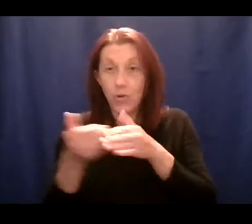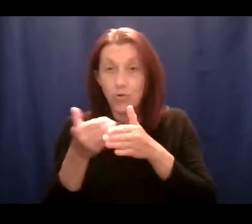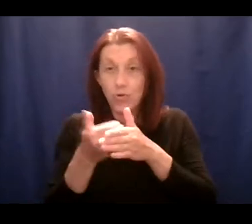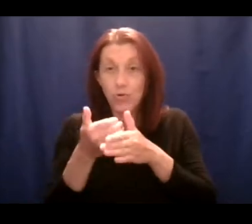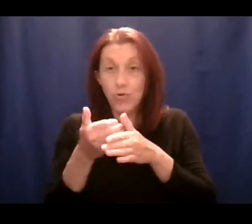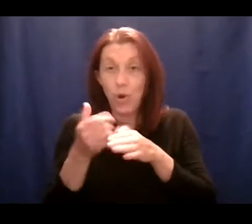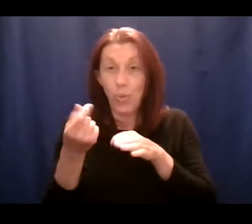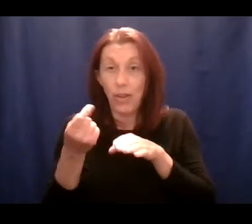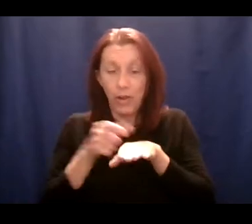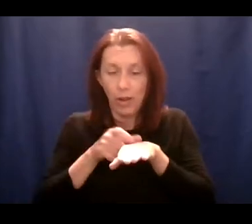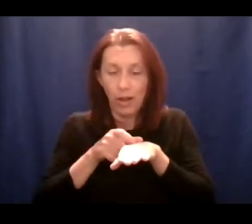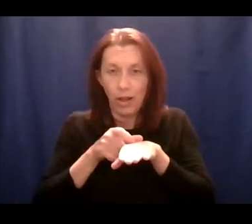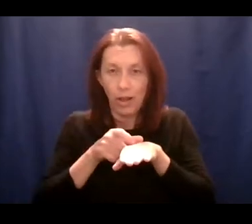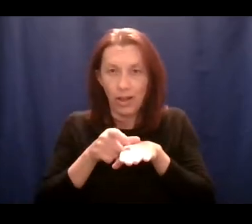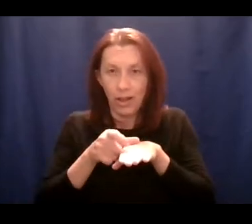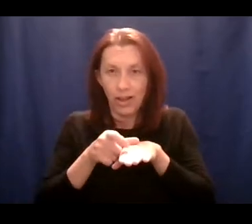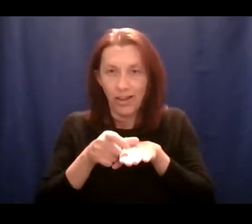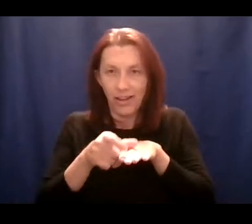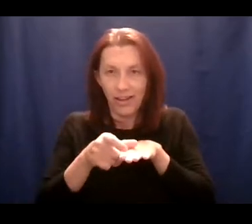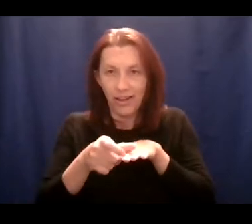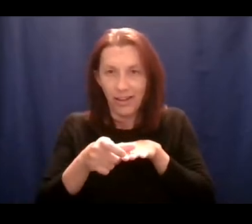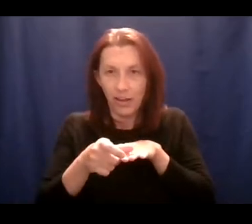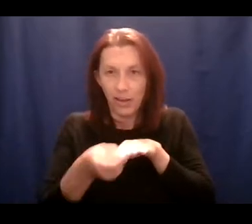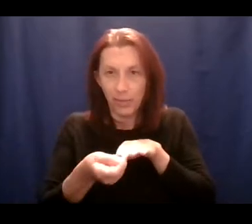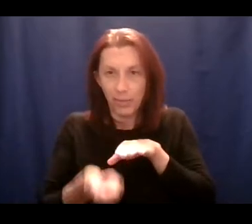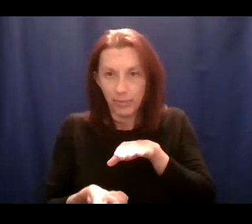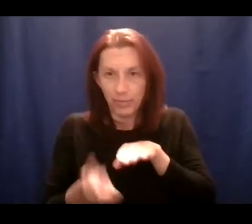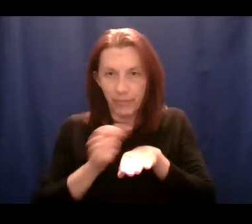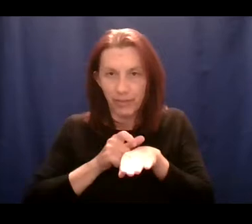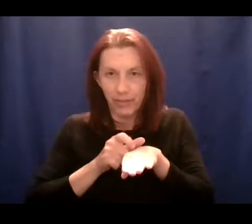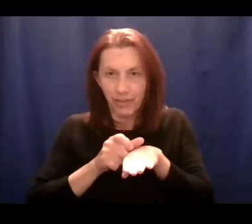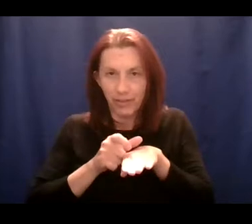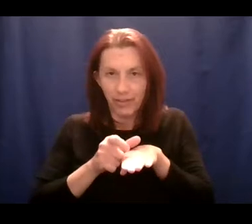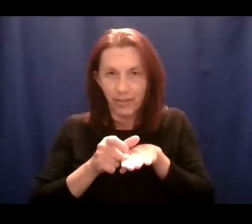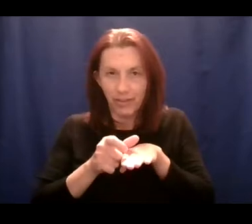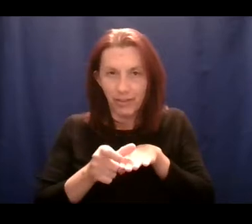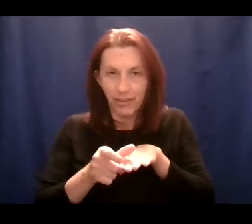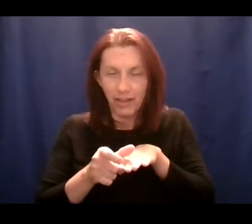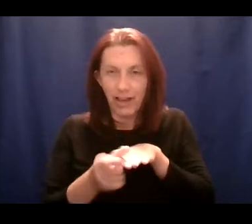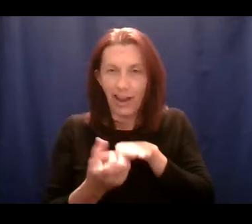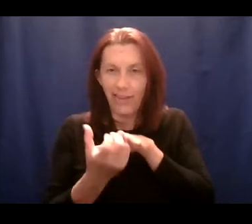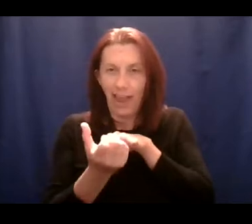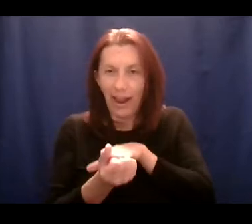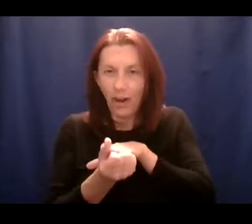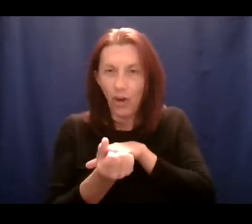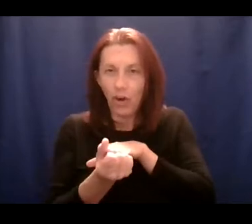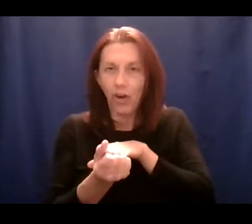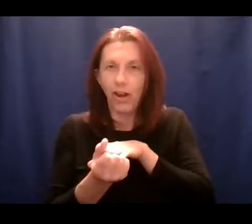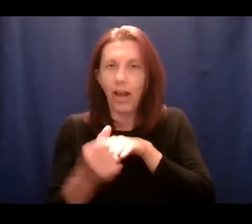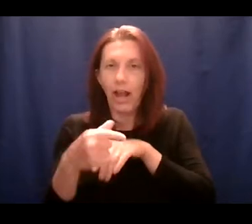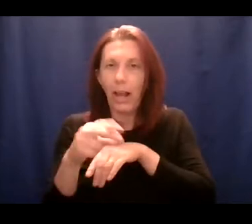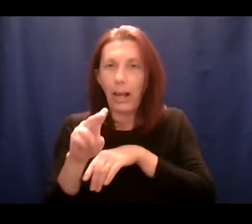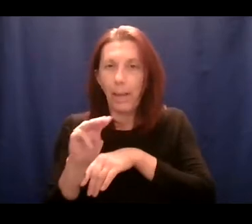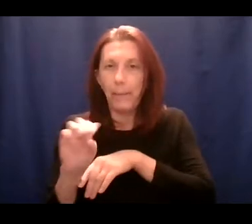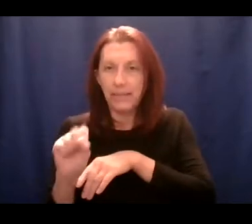forward, which is pretty incredible. And these anchor into the gum line here, but these are all individual teeth.